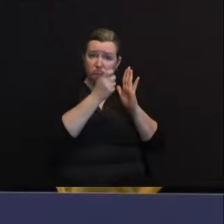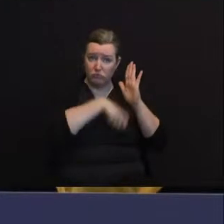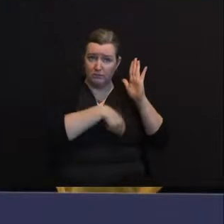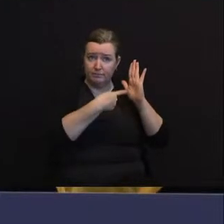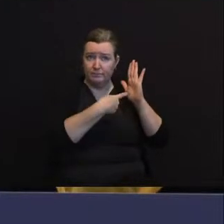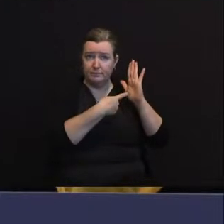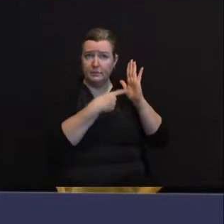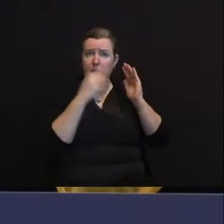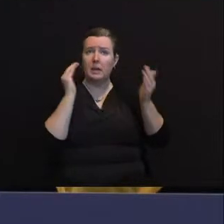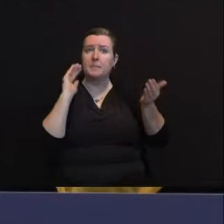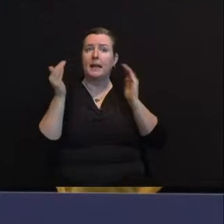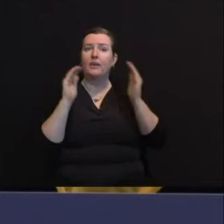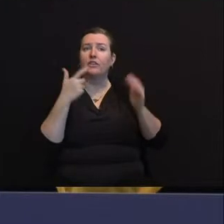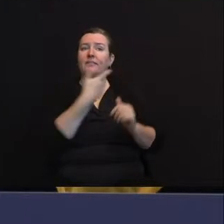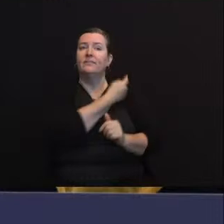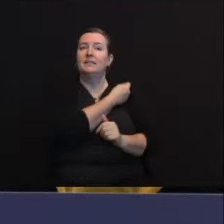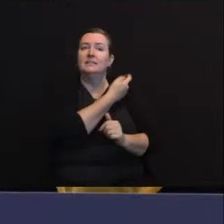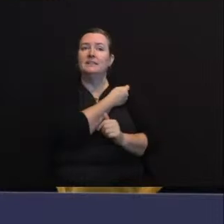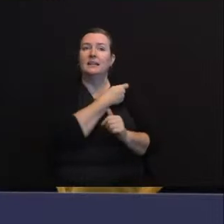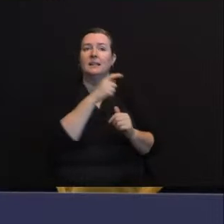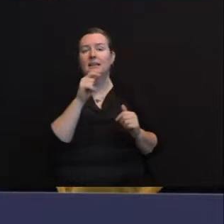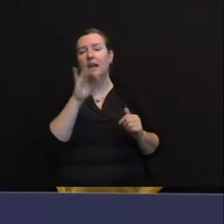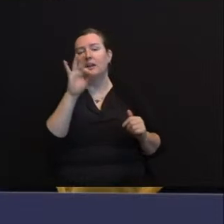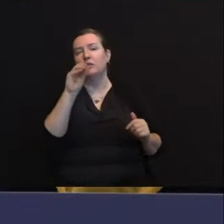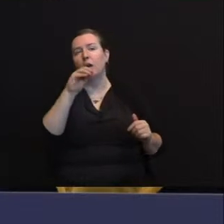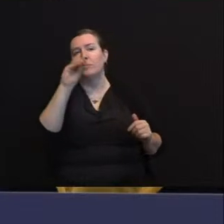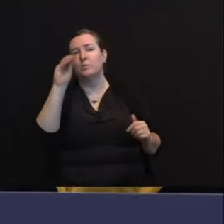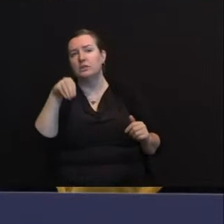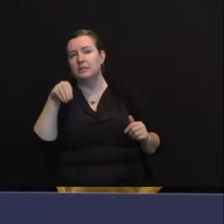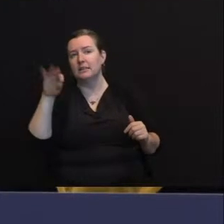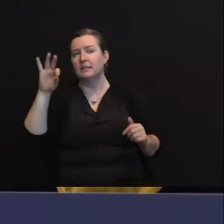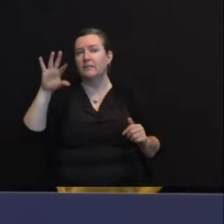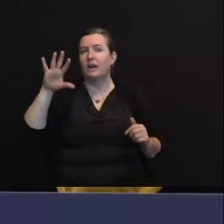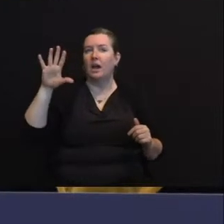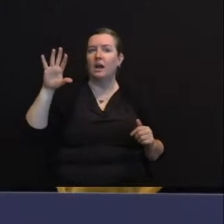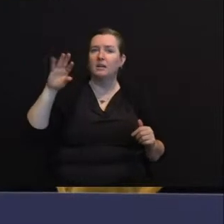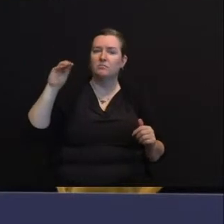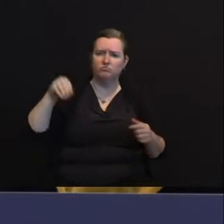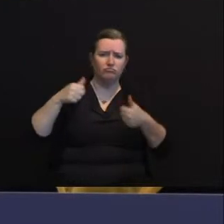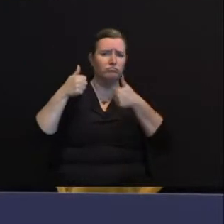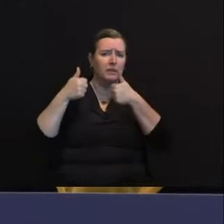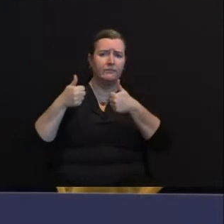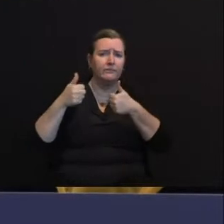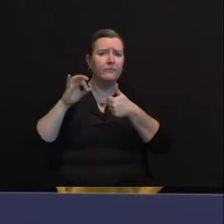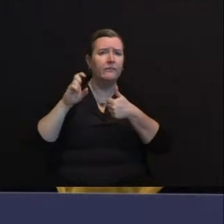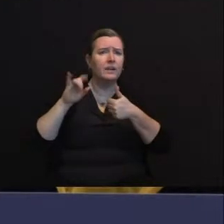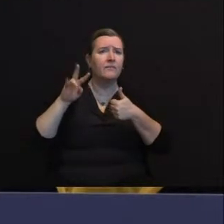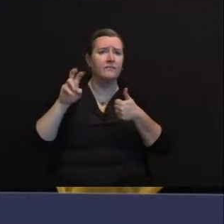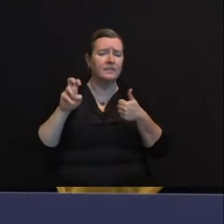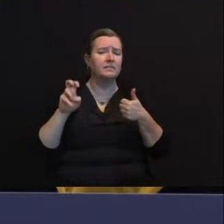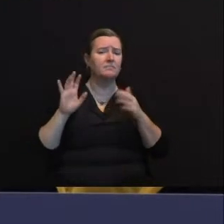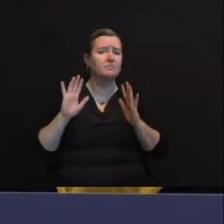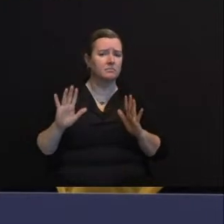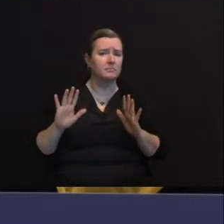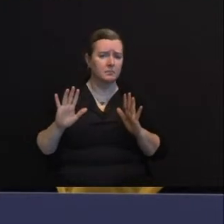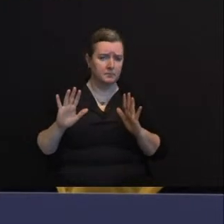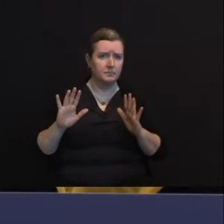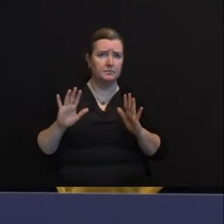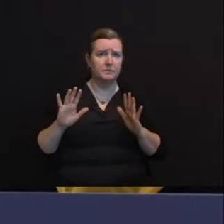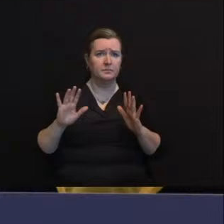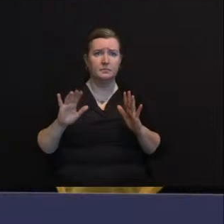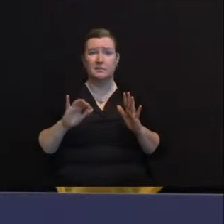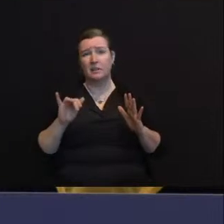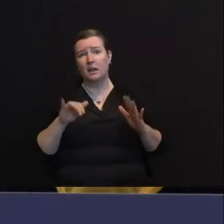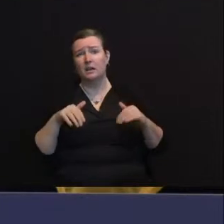of the vaccination with the size of the pandemic, just like you'd compare, you may have seen this, with the strength of a fire hose